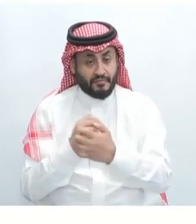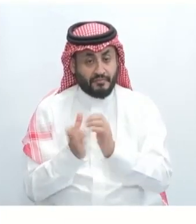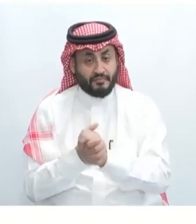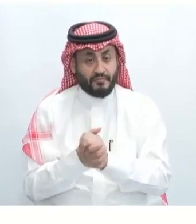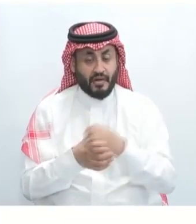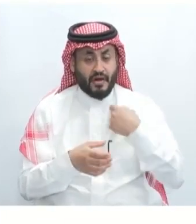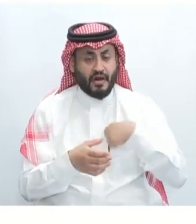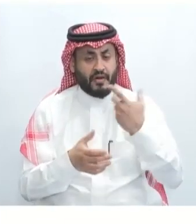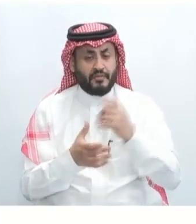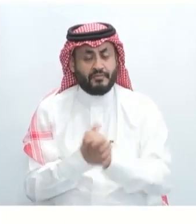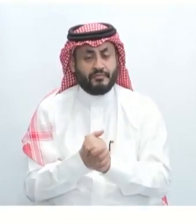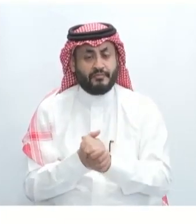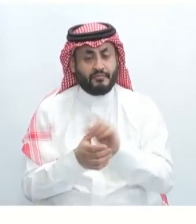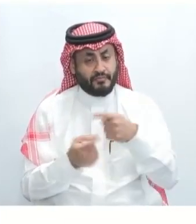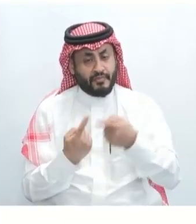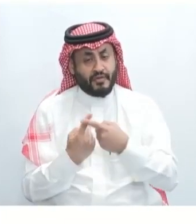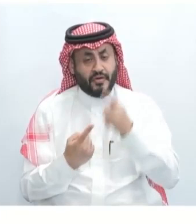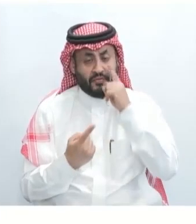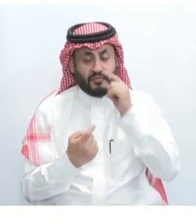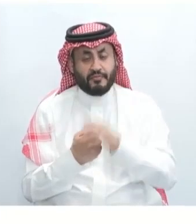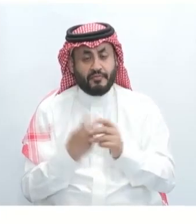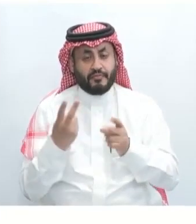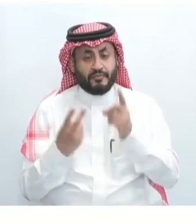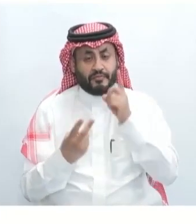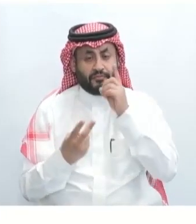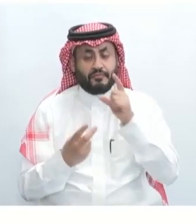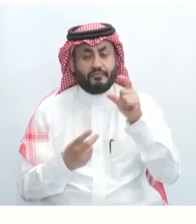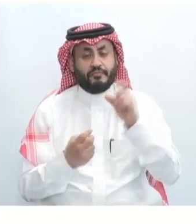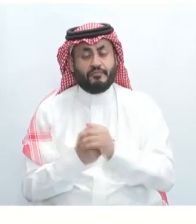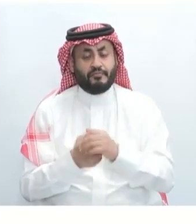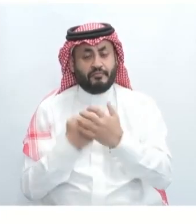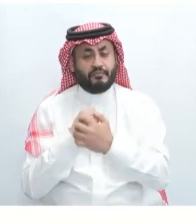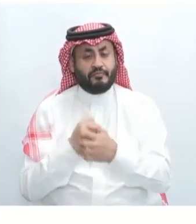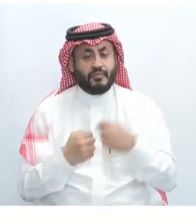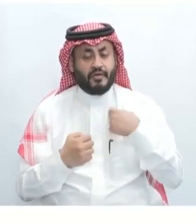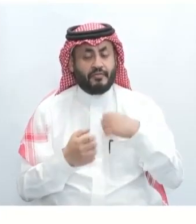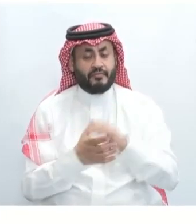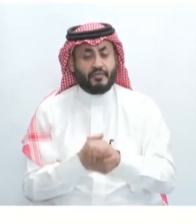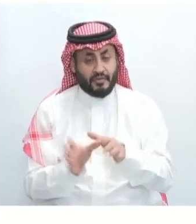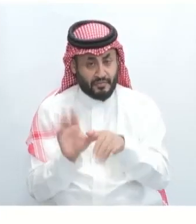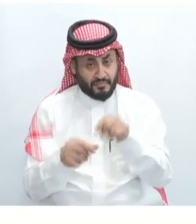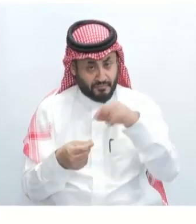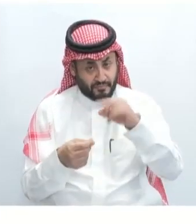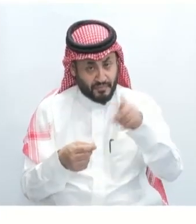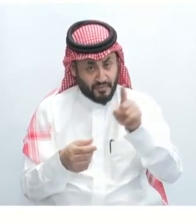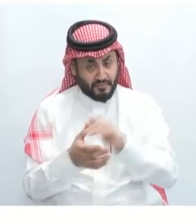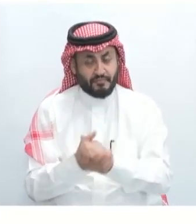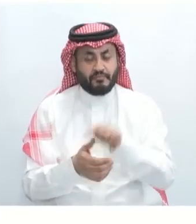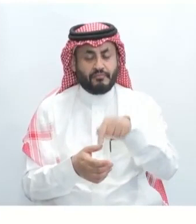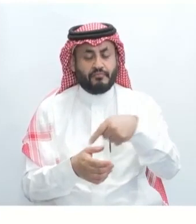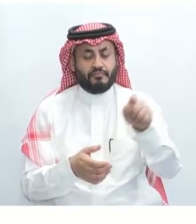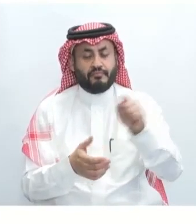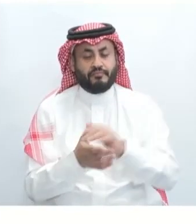they white? They are yellow and orange and blue and white. They are parrots. Am I right? Yes,